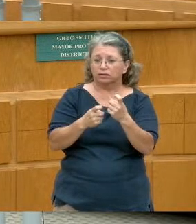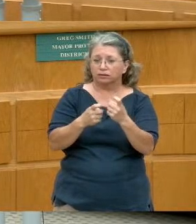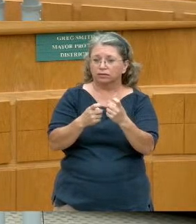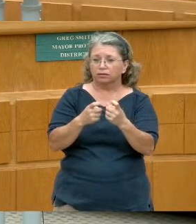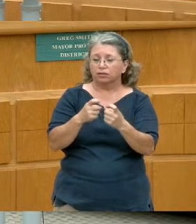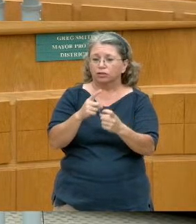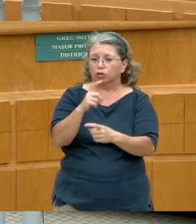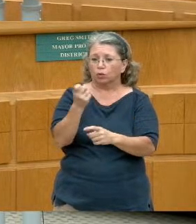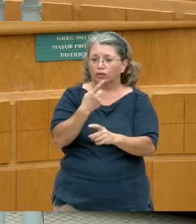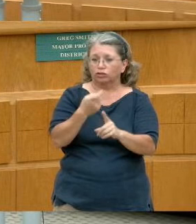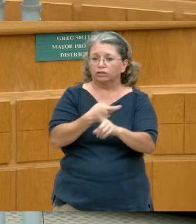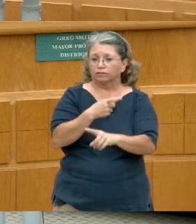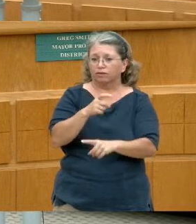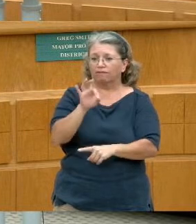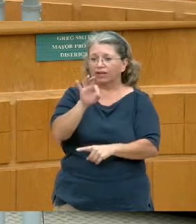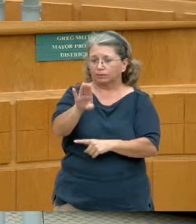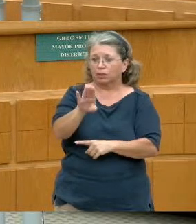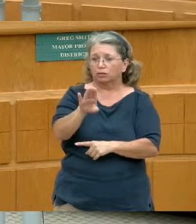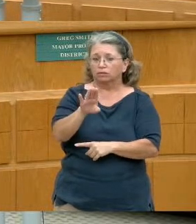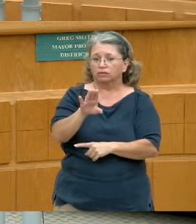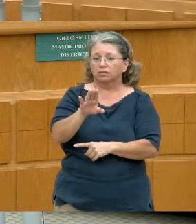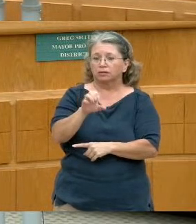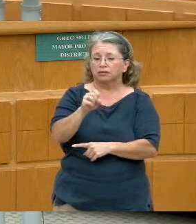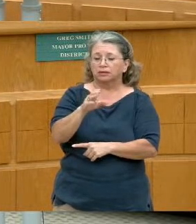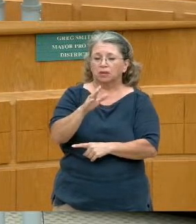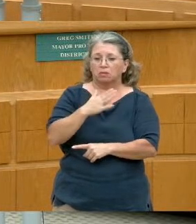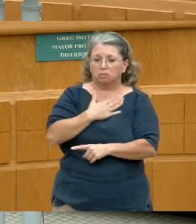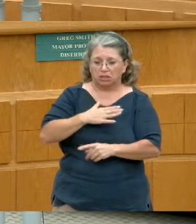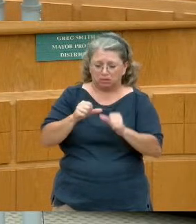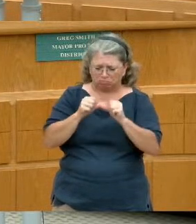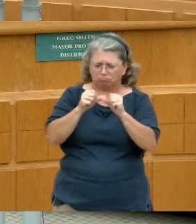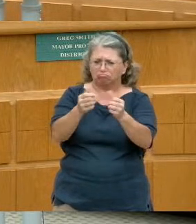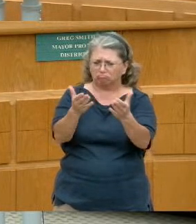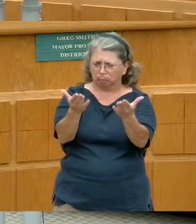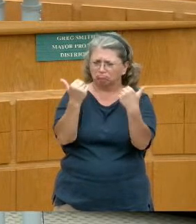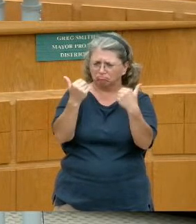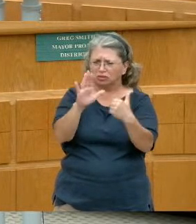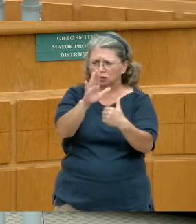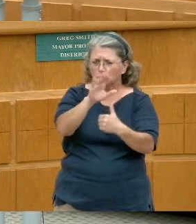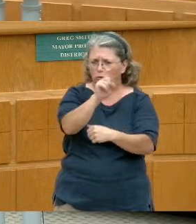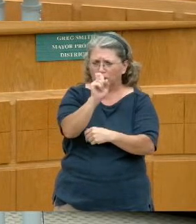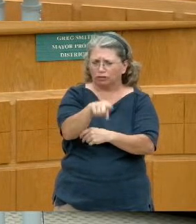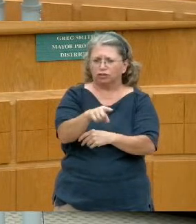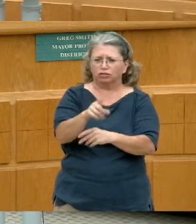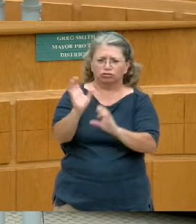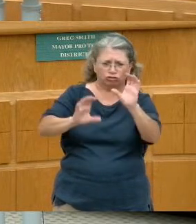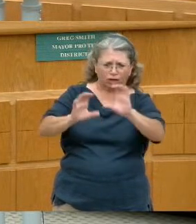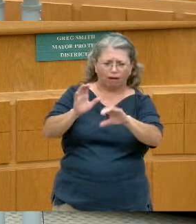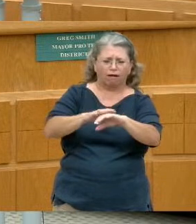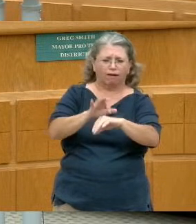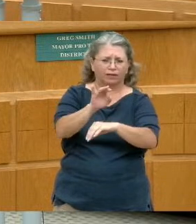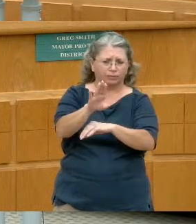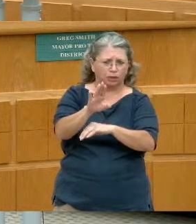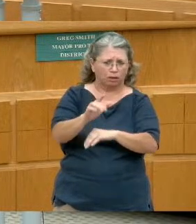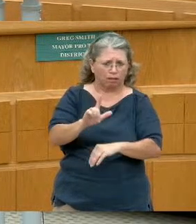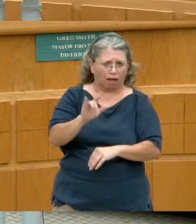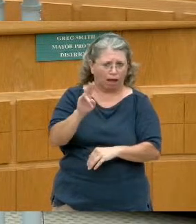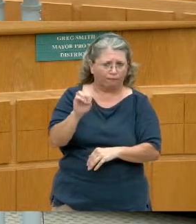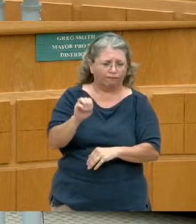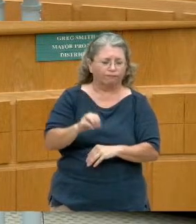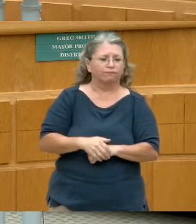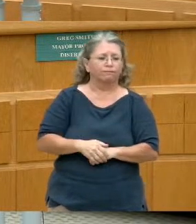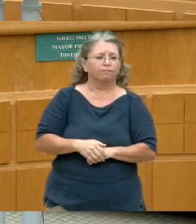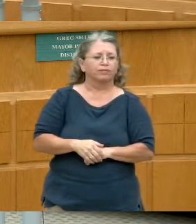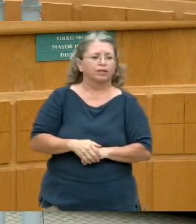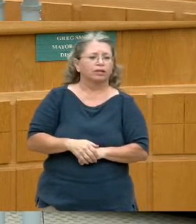those questions. So continue to chat and send in your texts on Facebook Live. That's a good part of this forum. And we also know people are watching